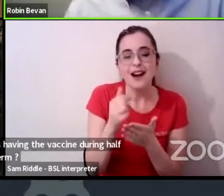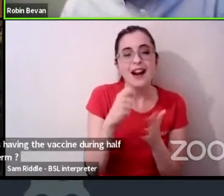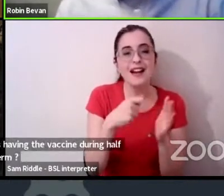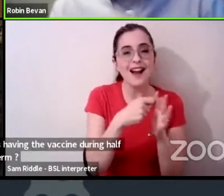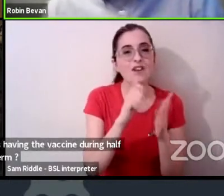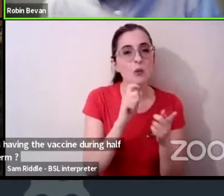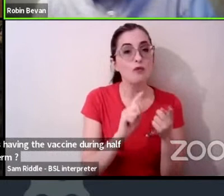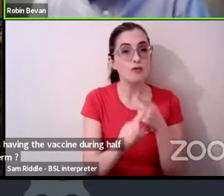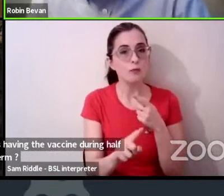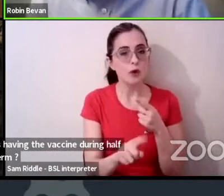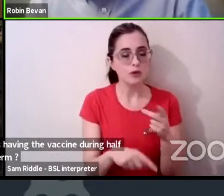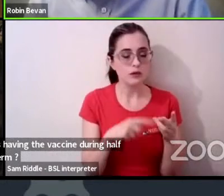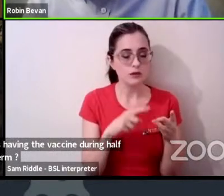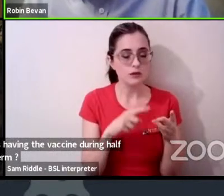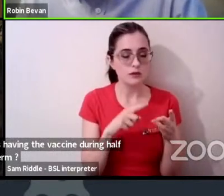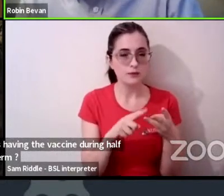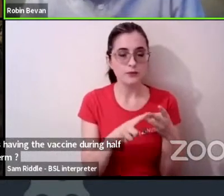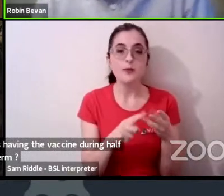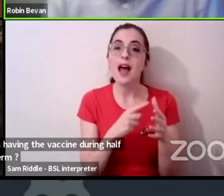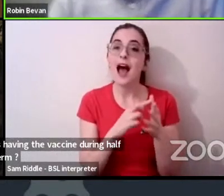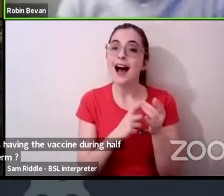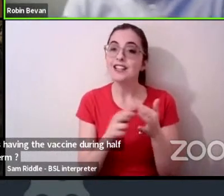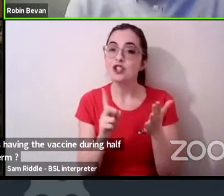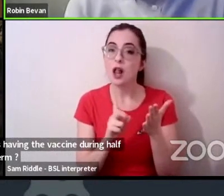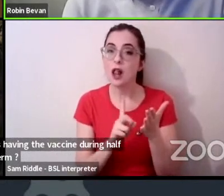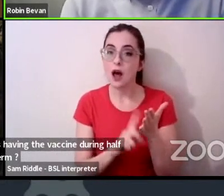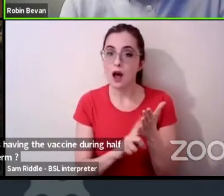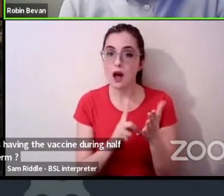that. From Angela, thank